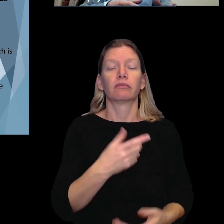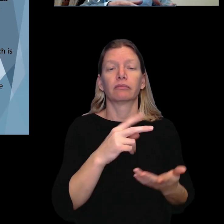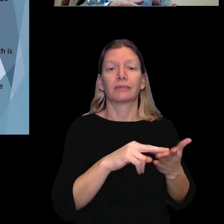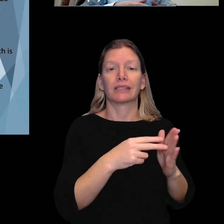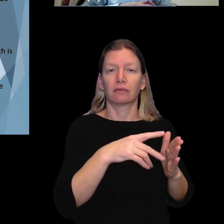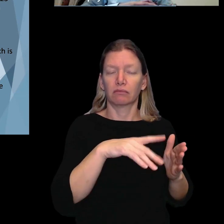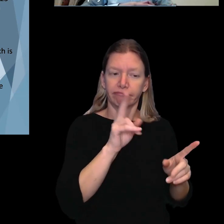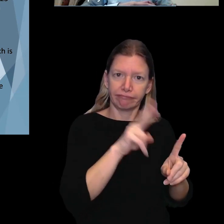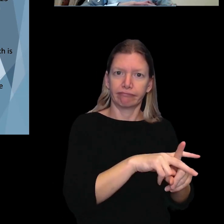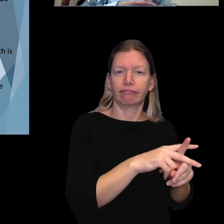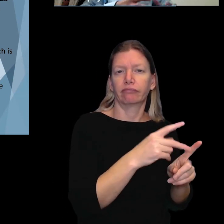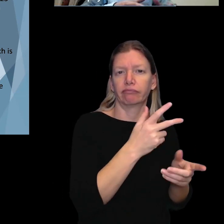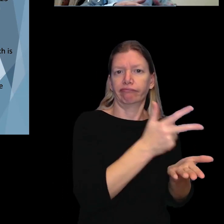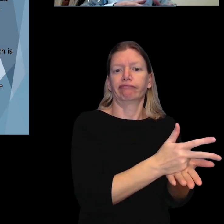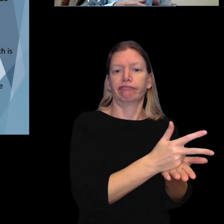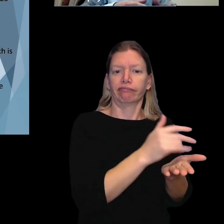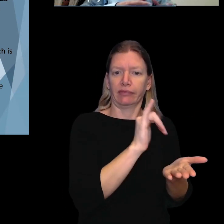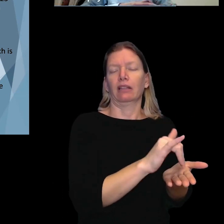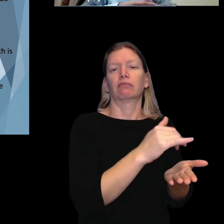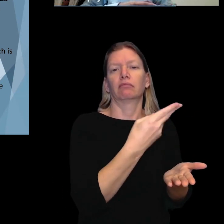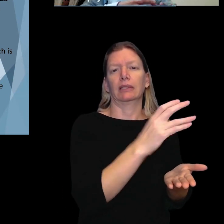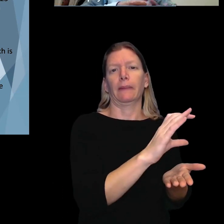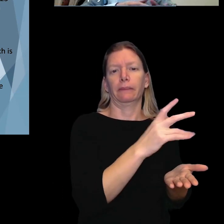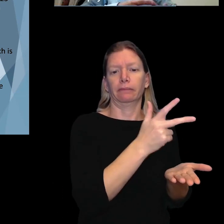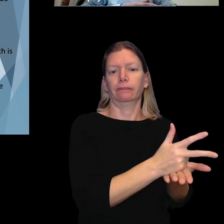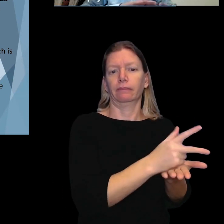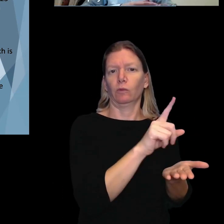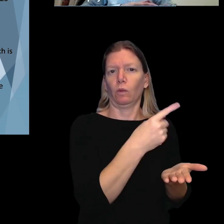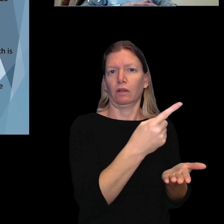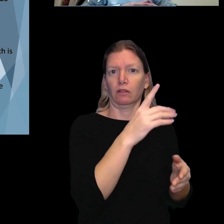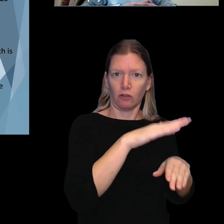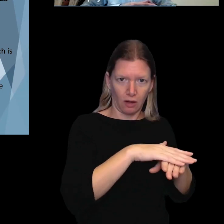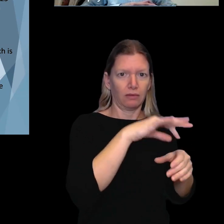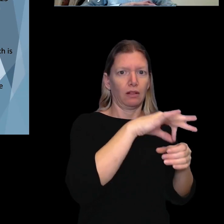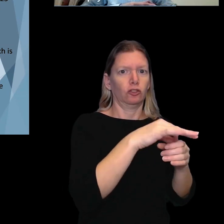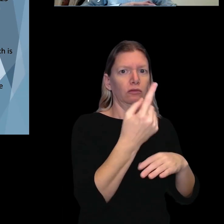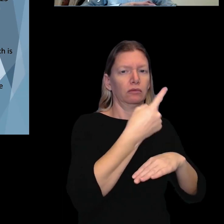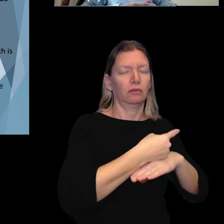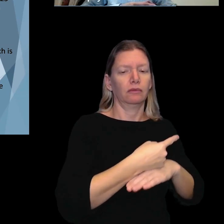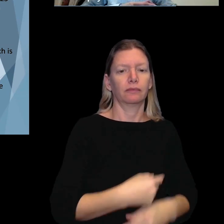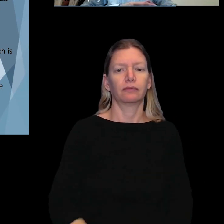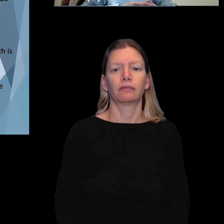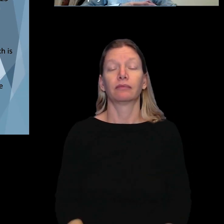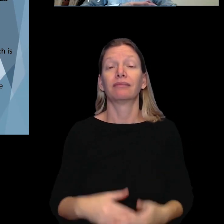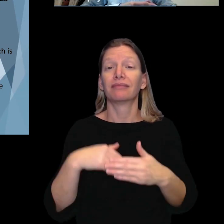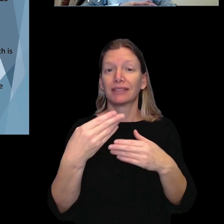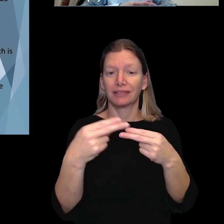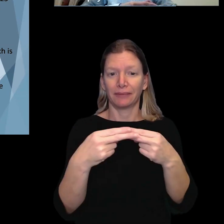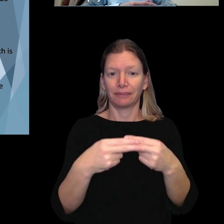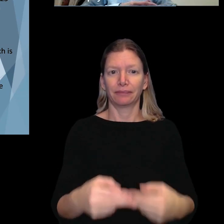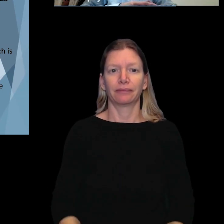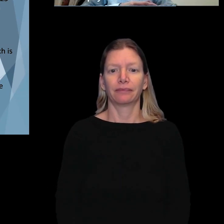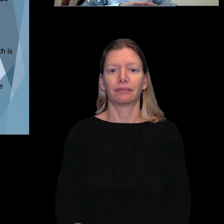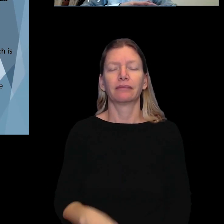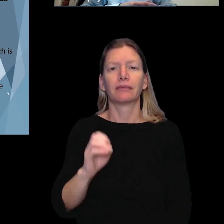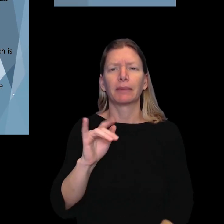to that, which could be designated as accessible on election day.